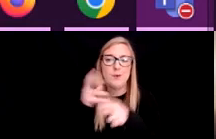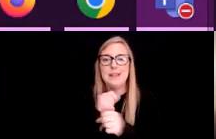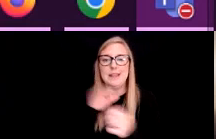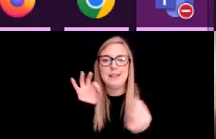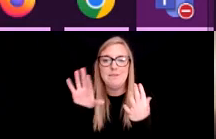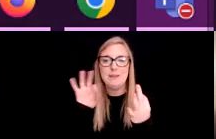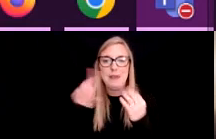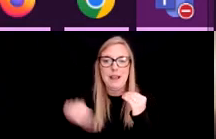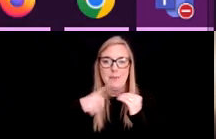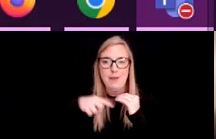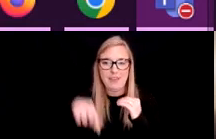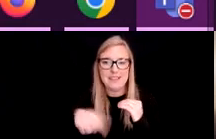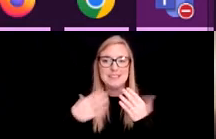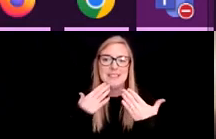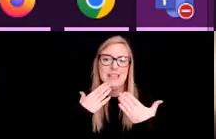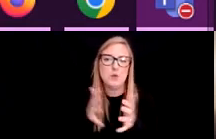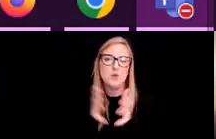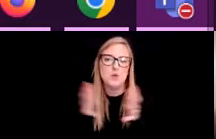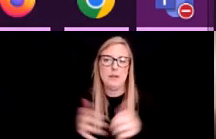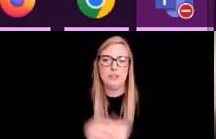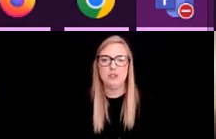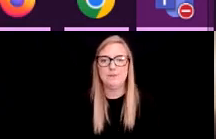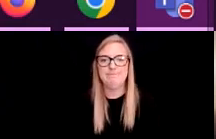this. Thank you very much.